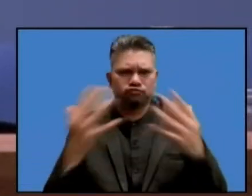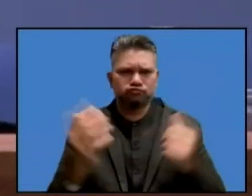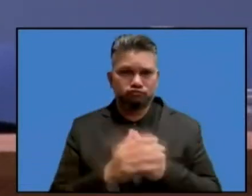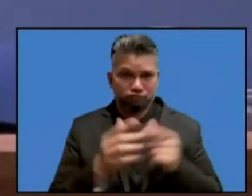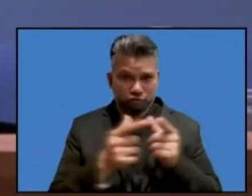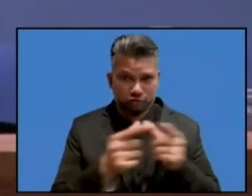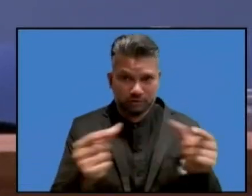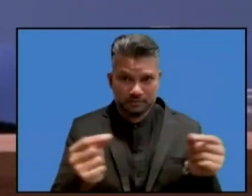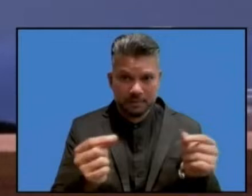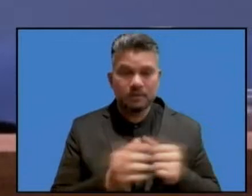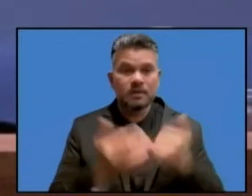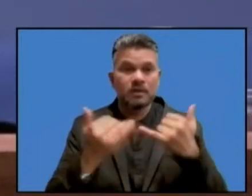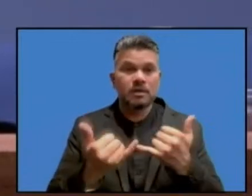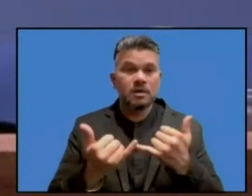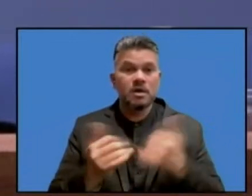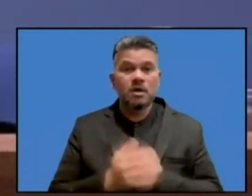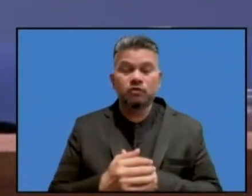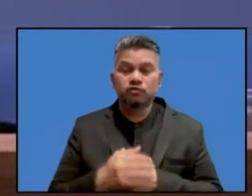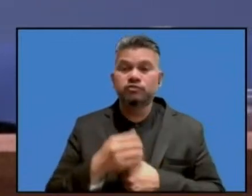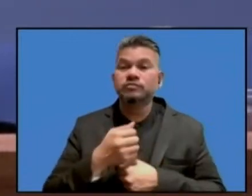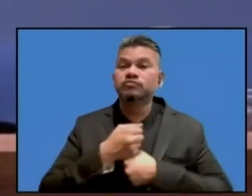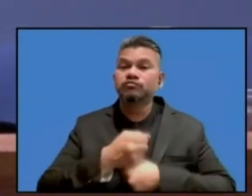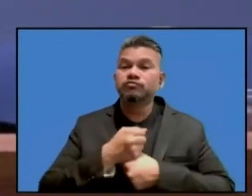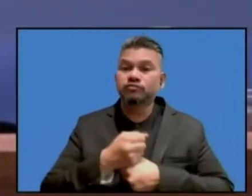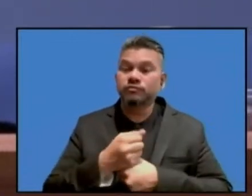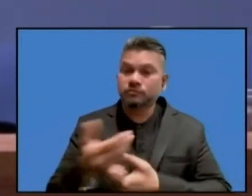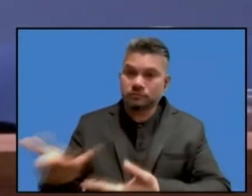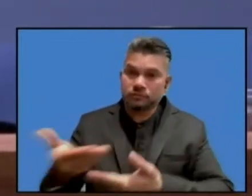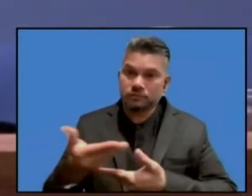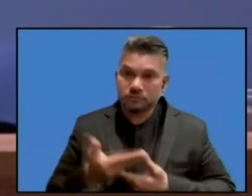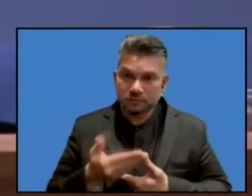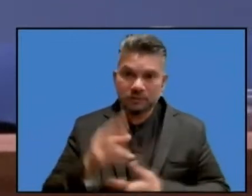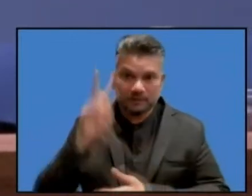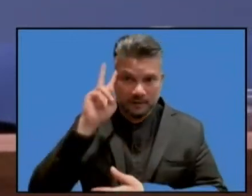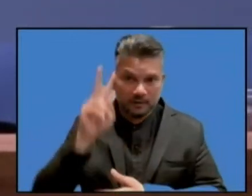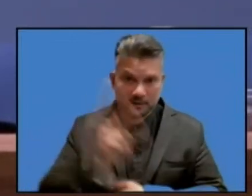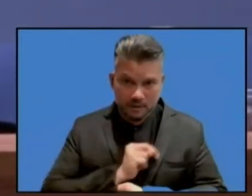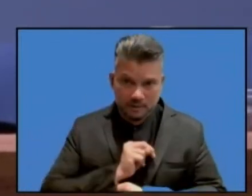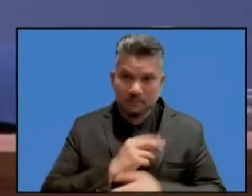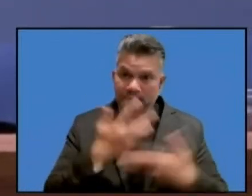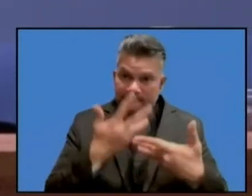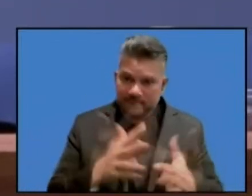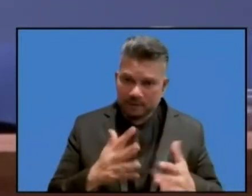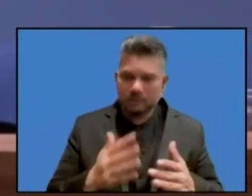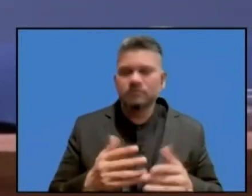invite the distinguished delegate from Vietnam and followed by Bangladesh.